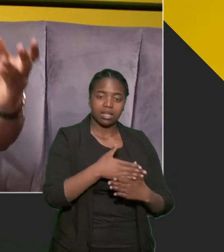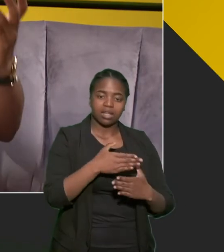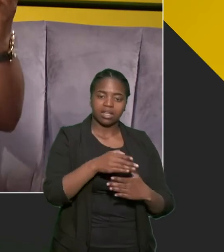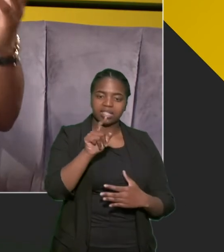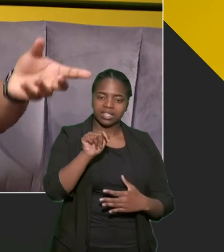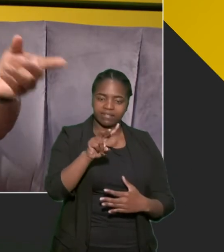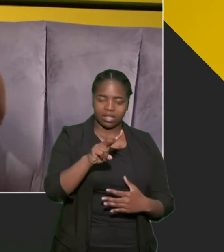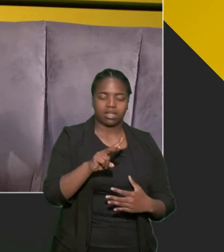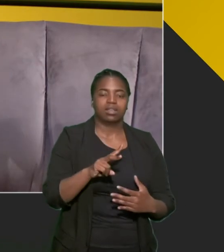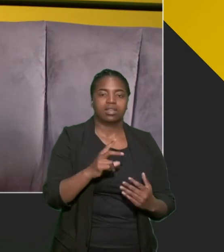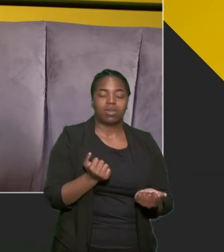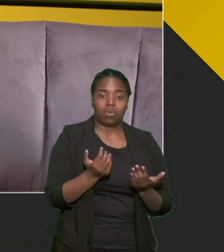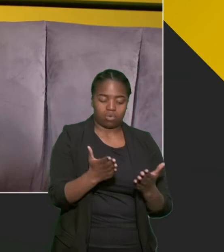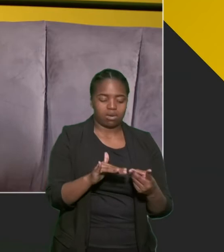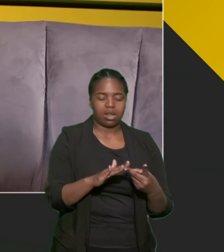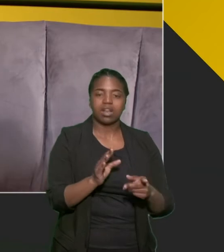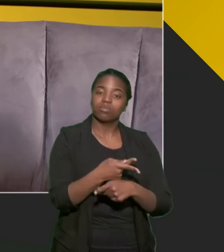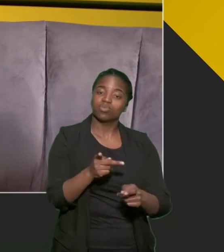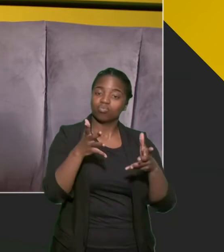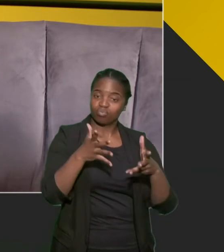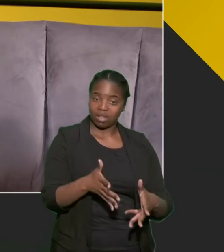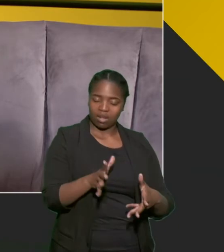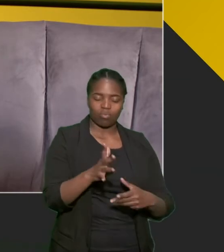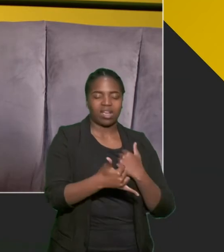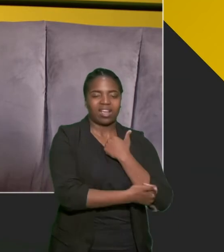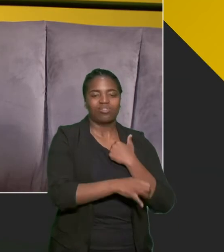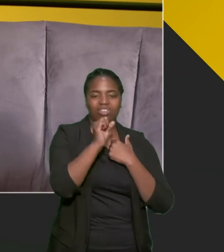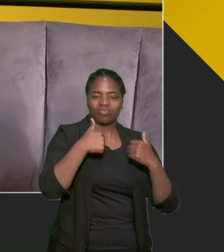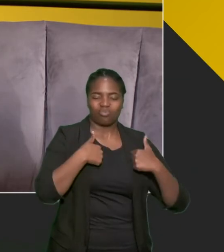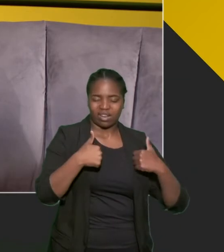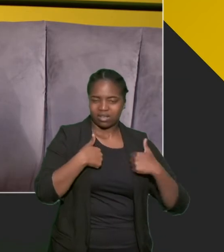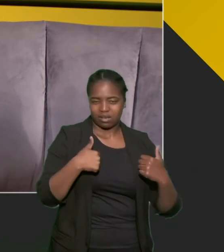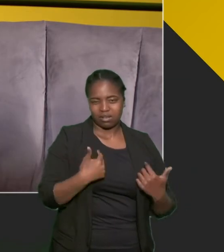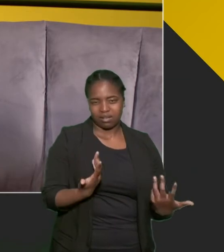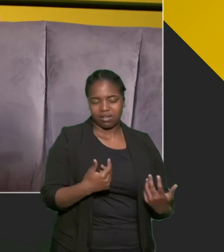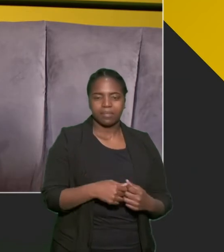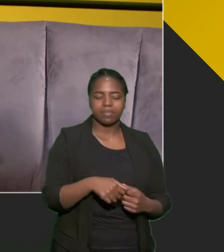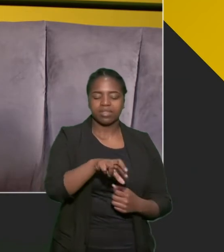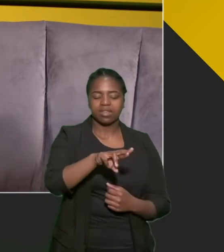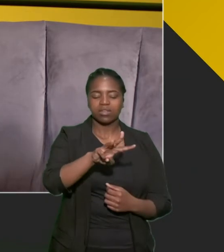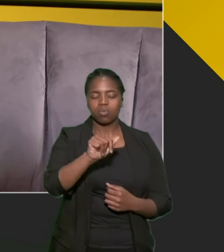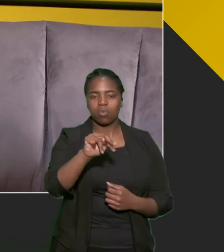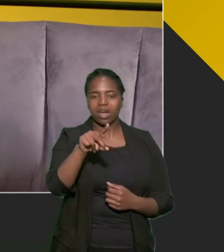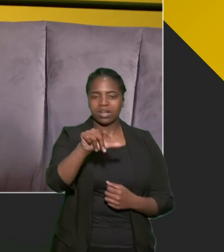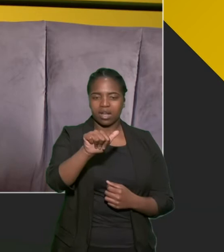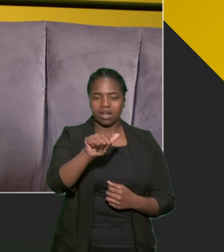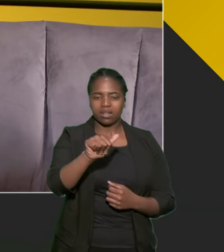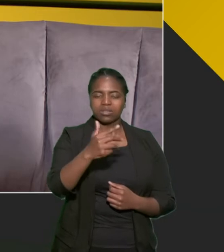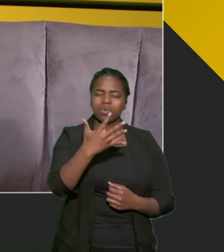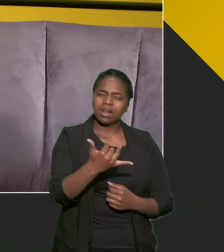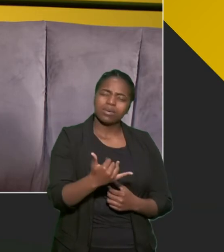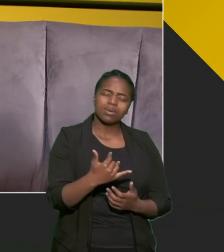TV host and producer ezwenike lase Rwanda. And you know, it makes me want to think kuti akasithi kancane